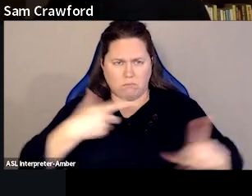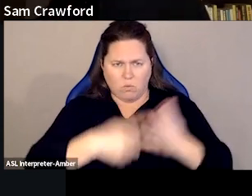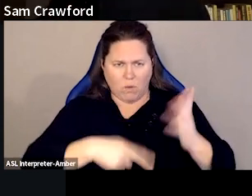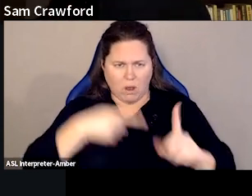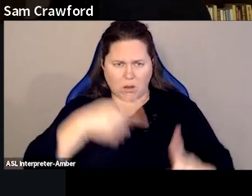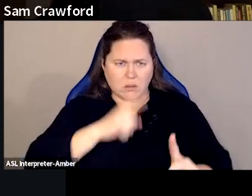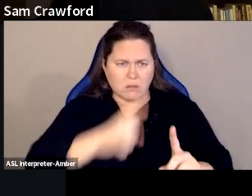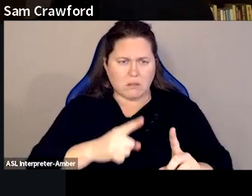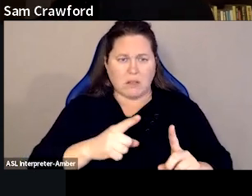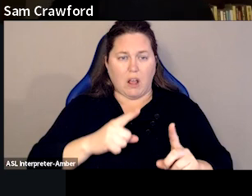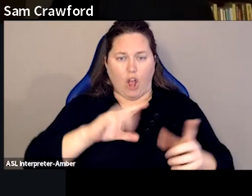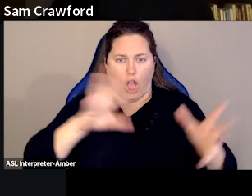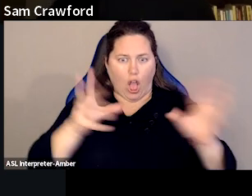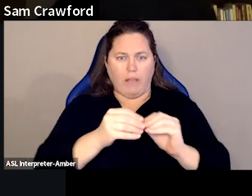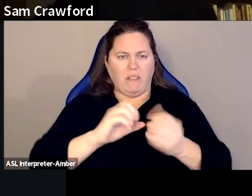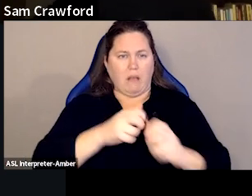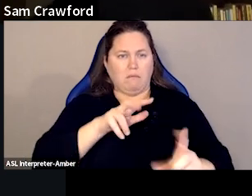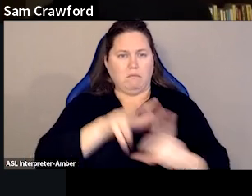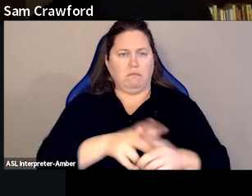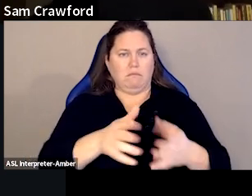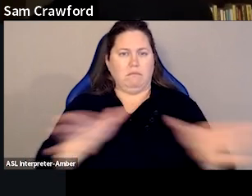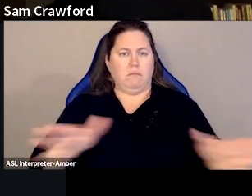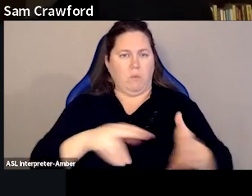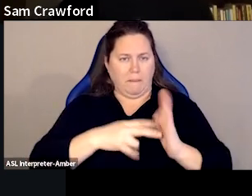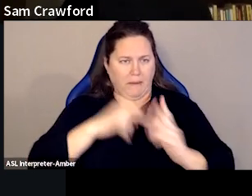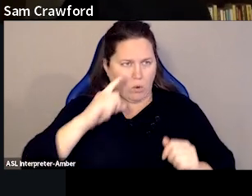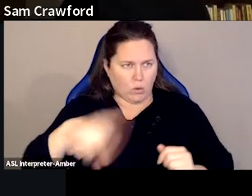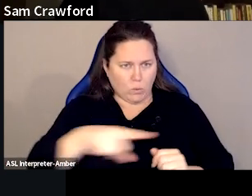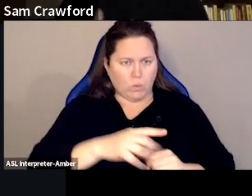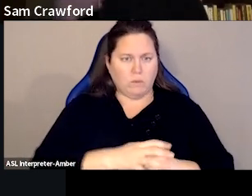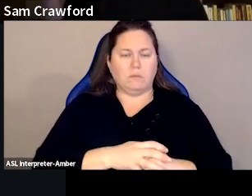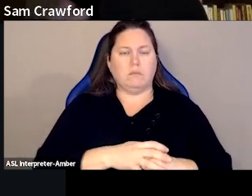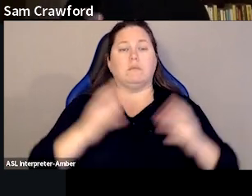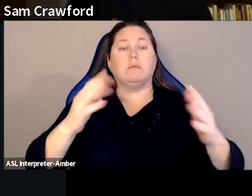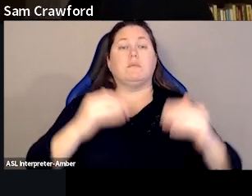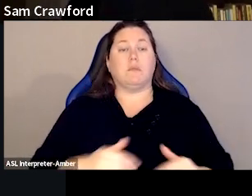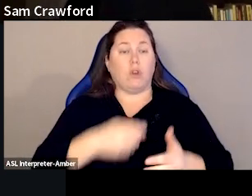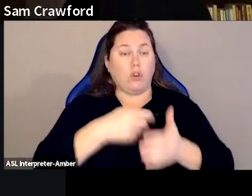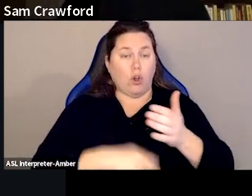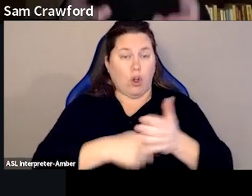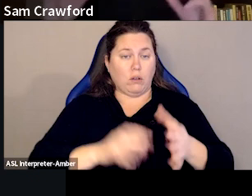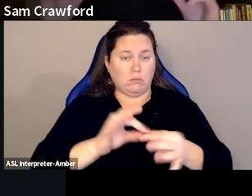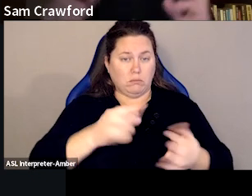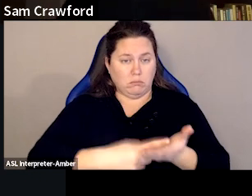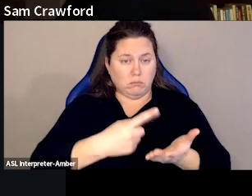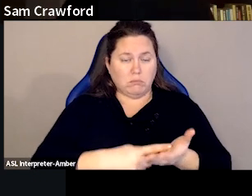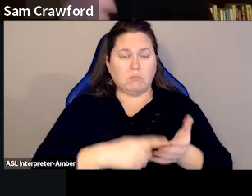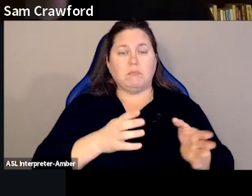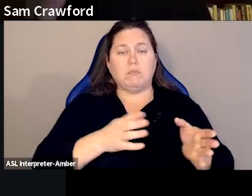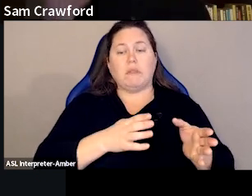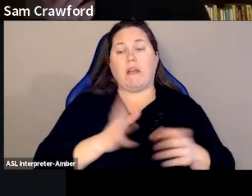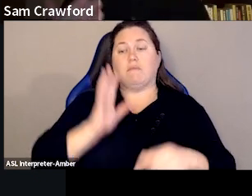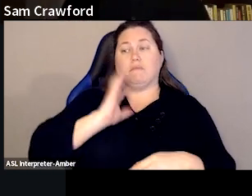of this actually means for you. Then we've got a cost breakdown of conventional websites versus newer